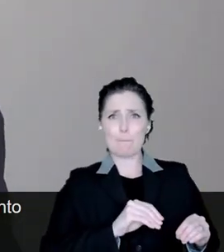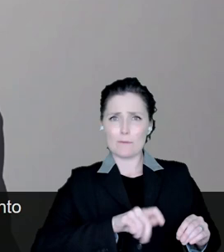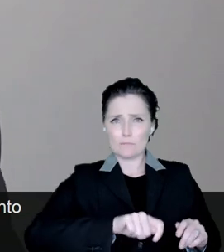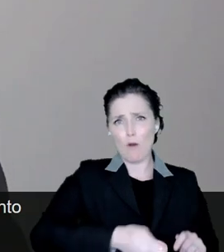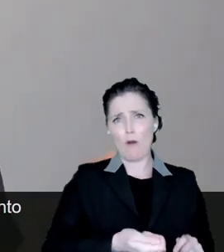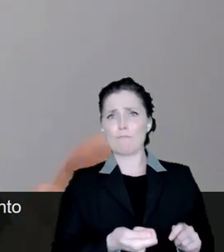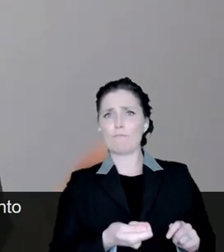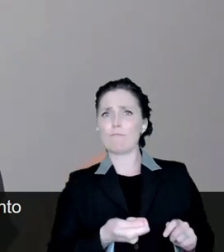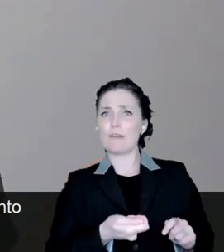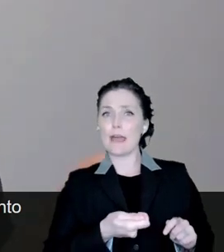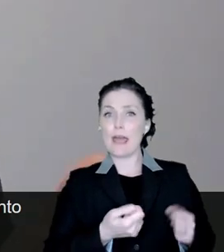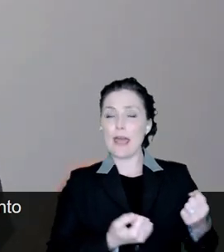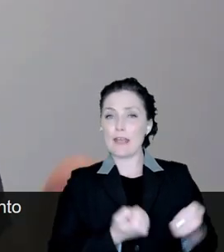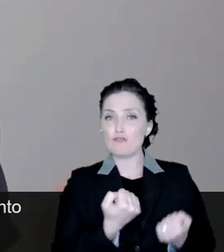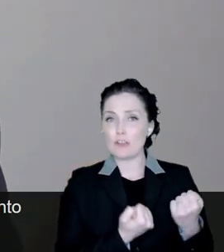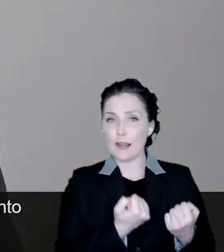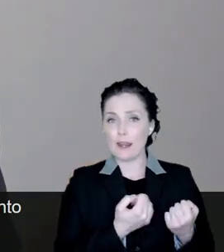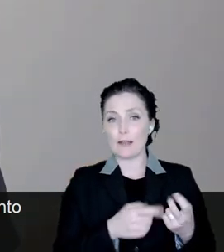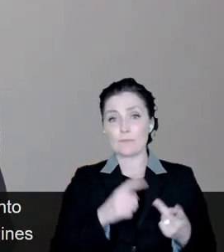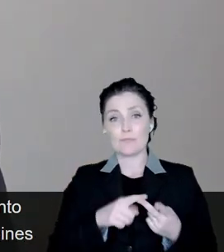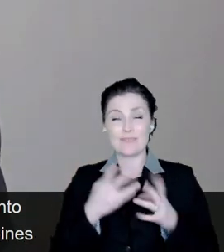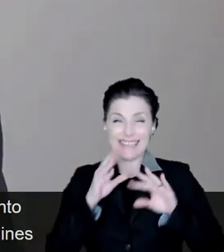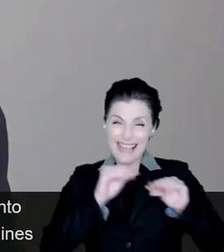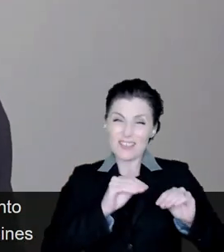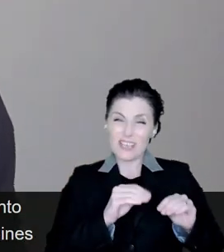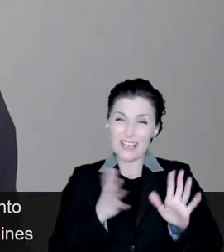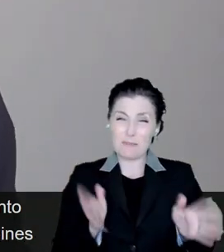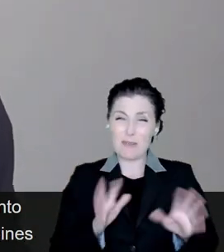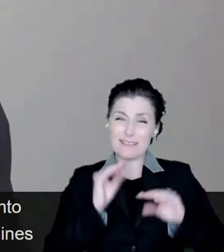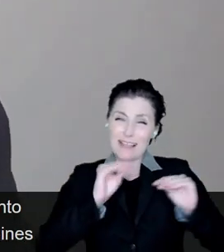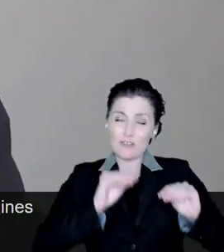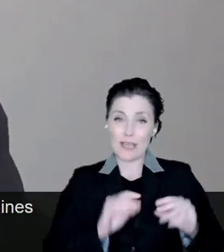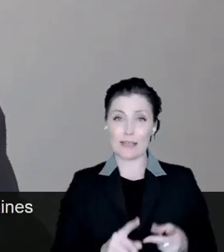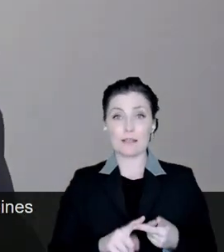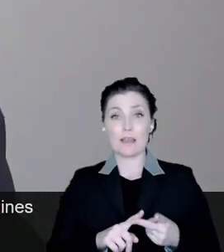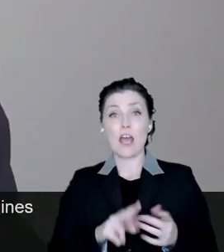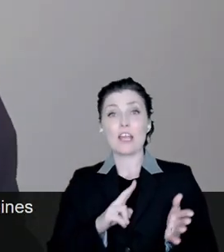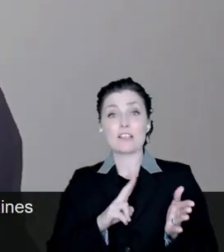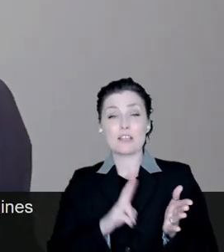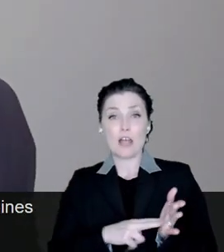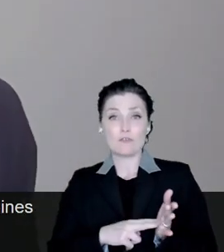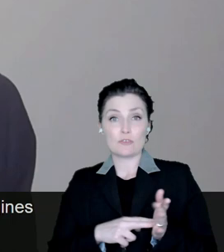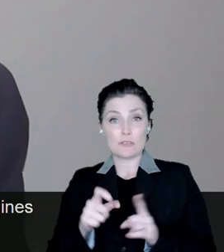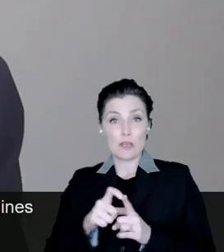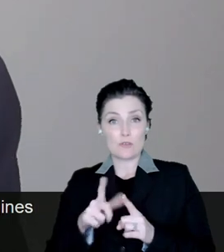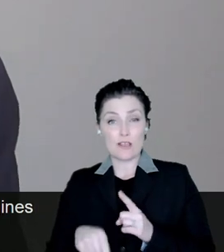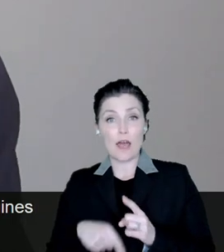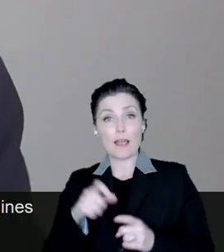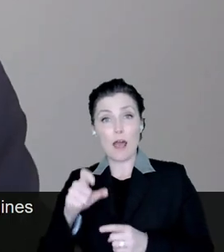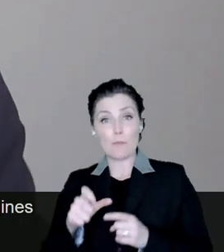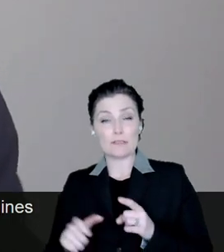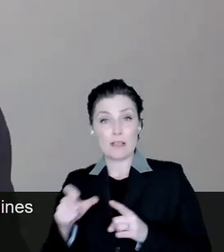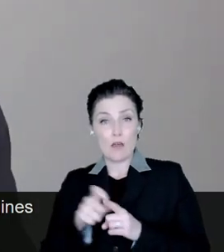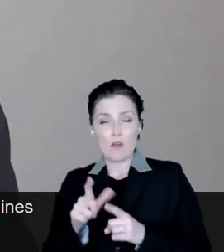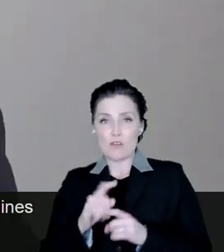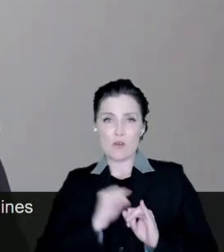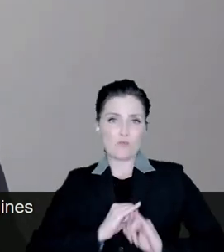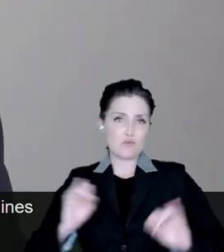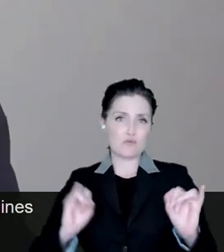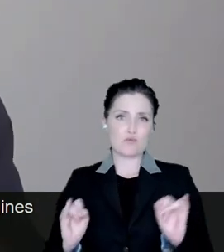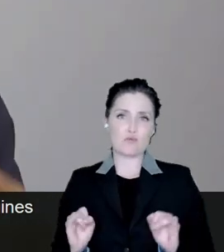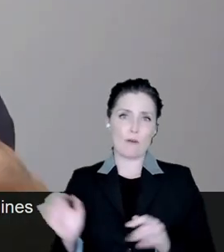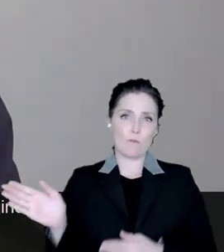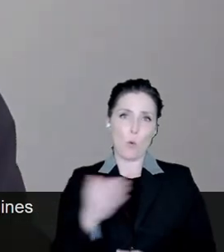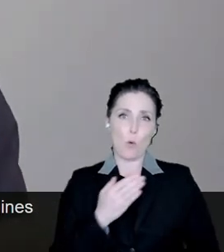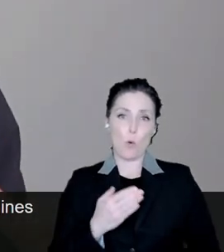education. Nitrogen dioxide, particulate matter, and the carbon dioxide are bad for everyone. And the City of London and us have a